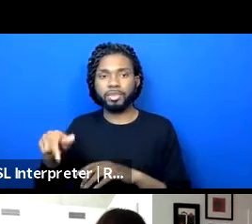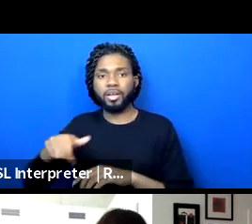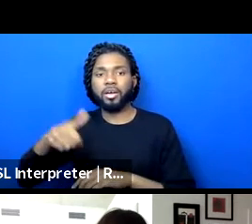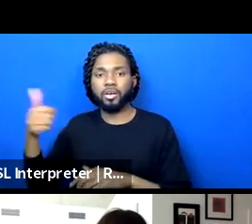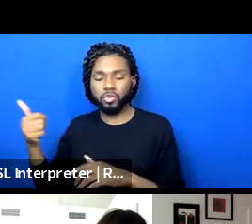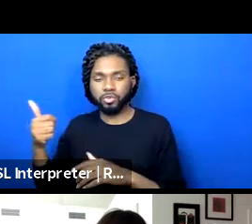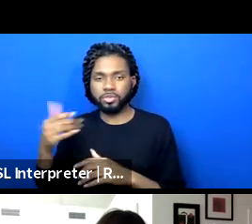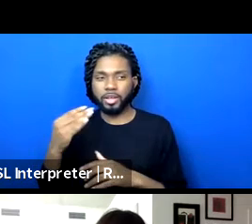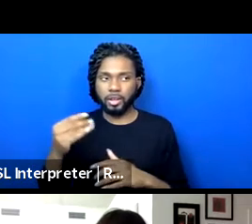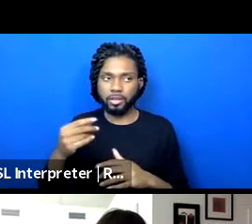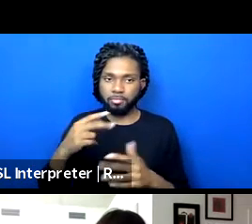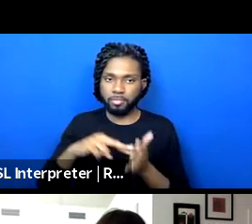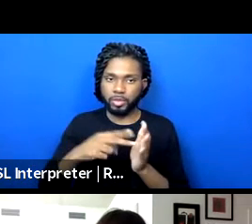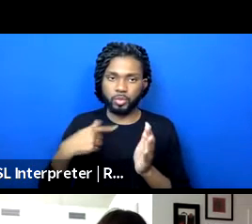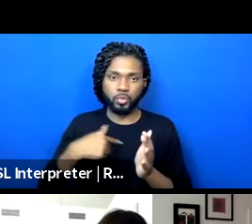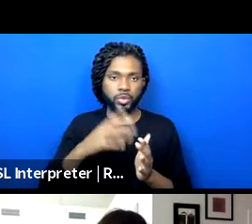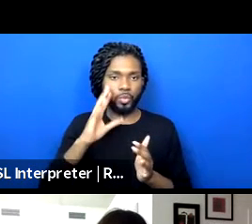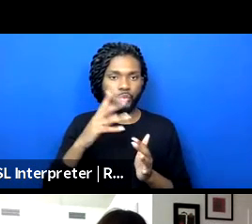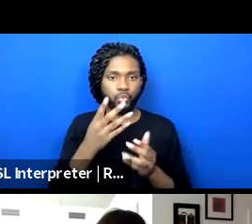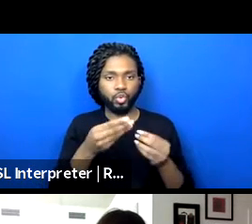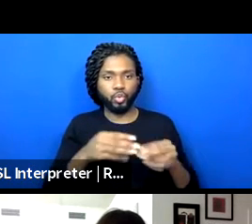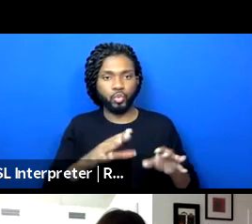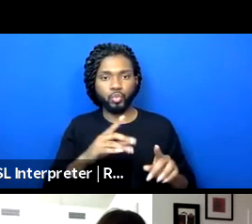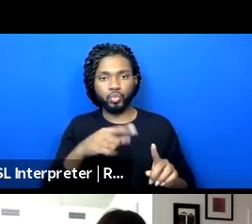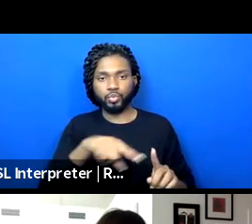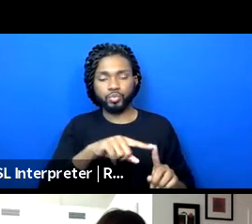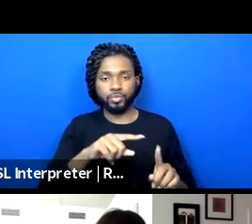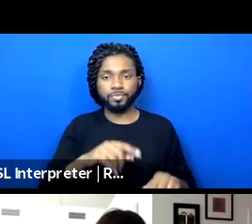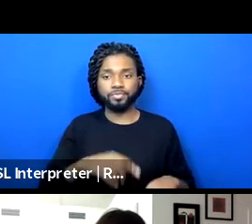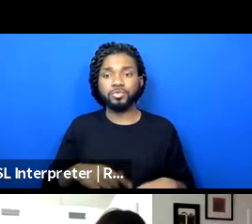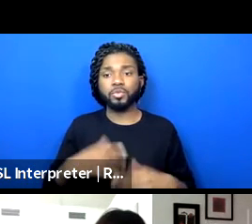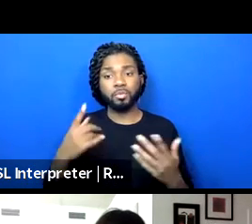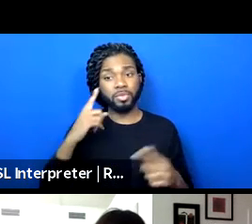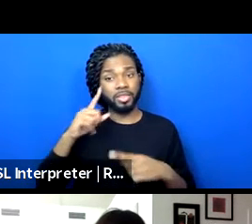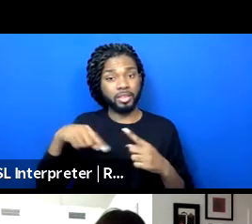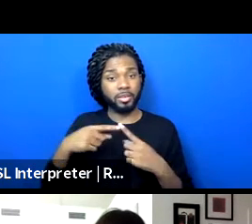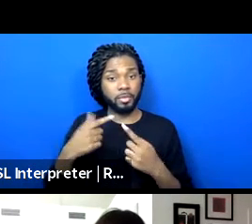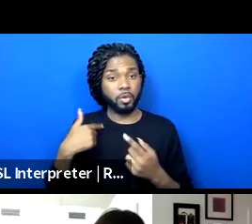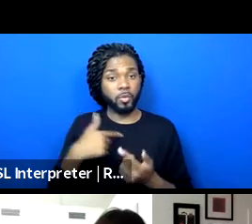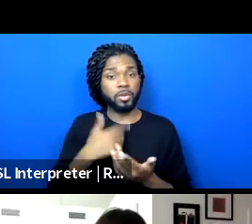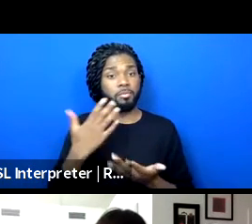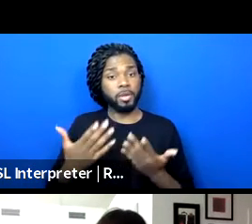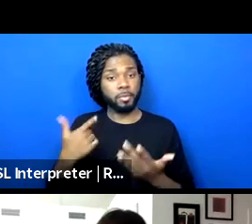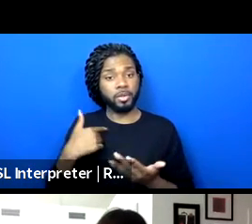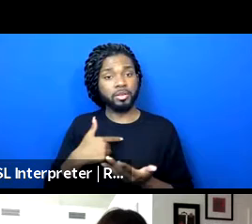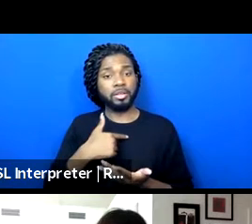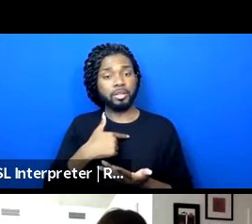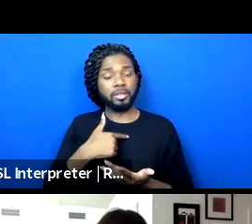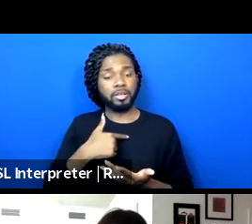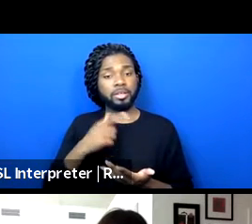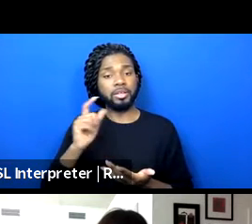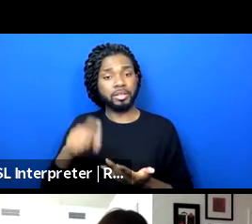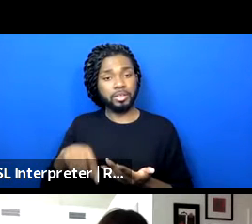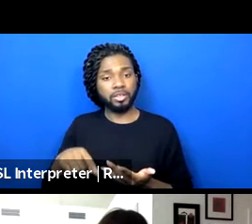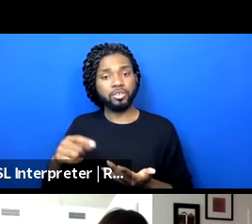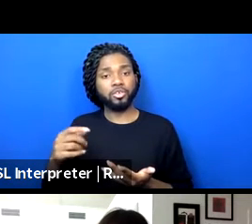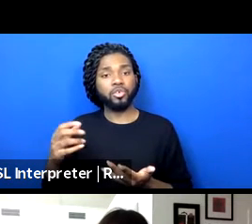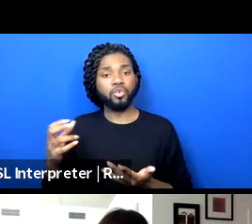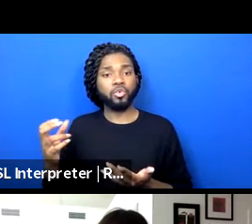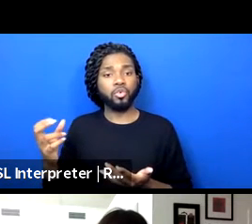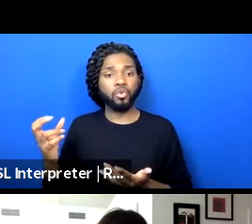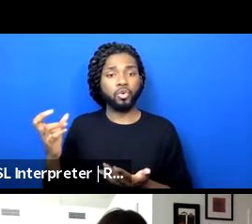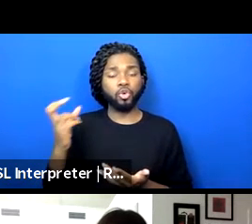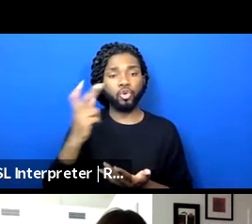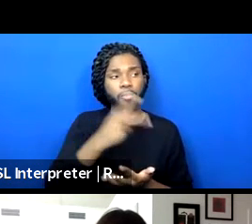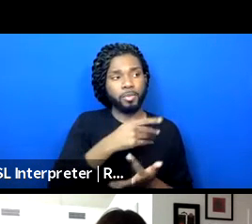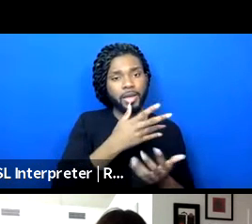them. And so what I'm thinking about is that we might want to go back and pull a program from the past that was